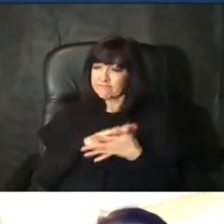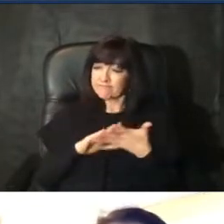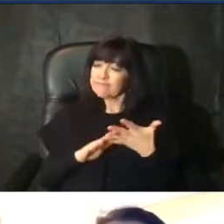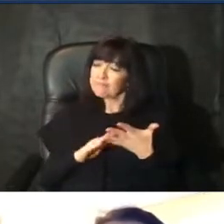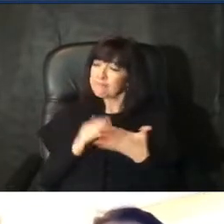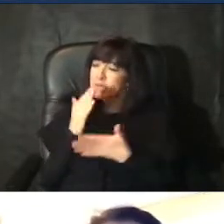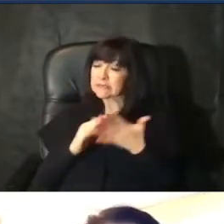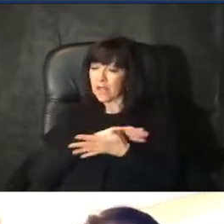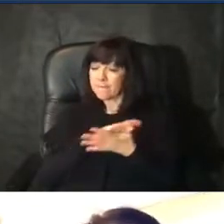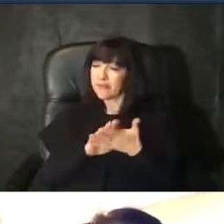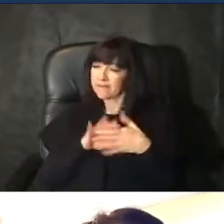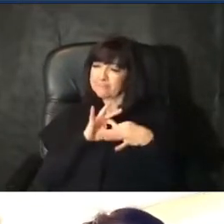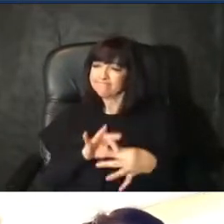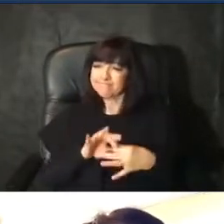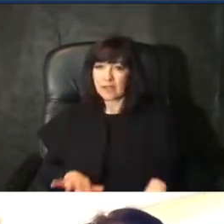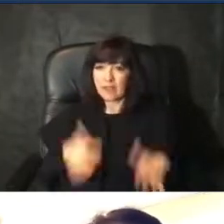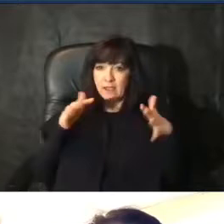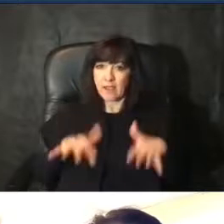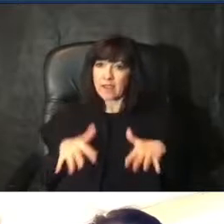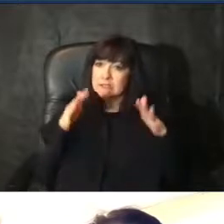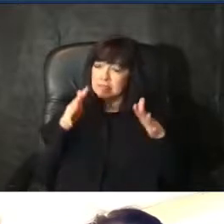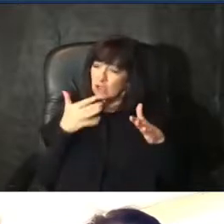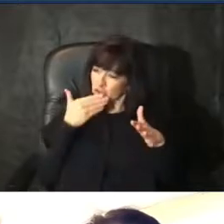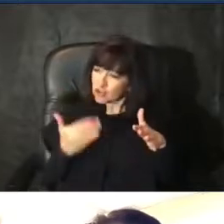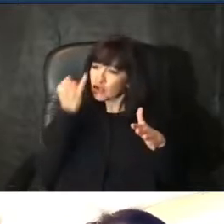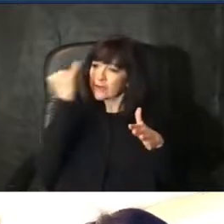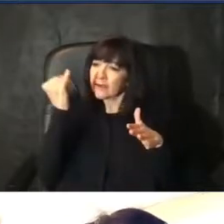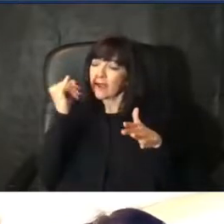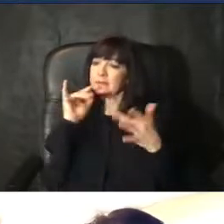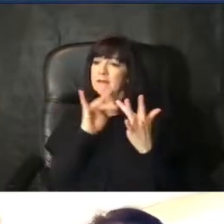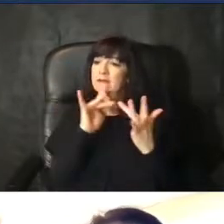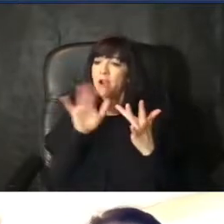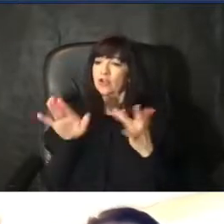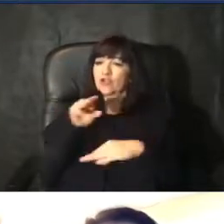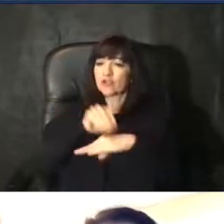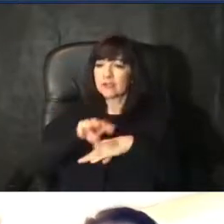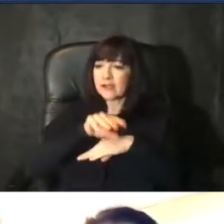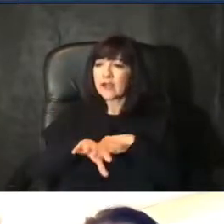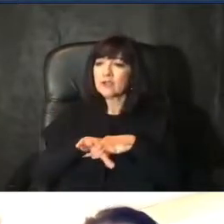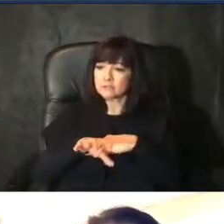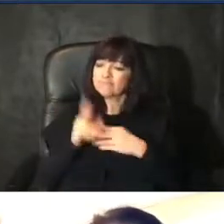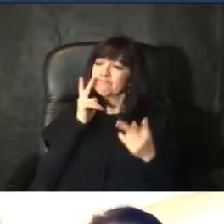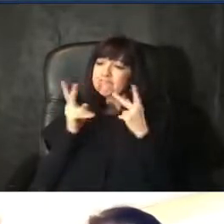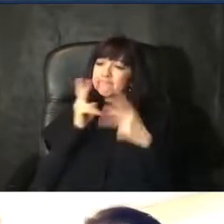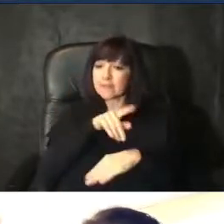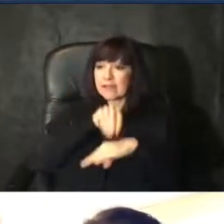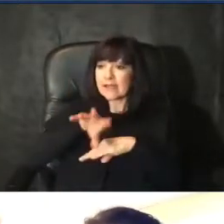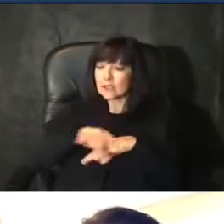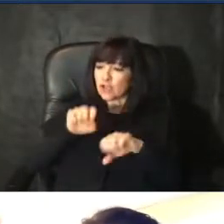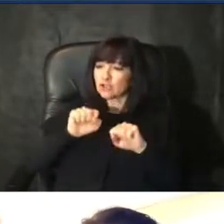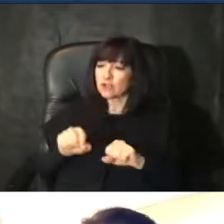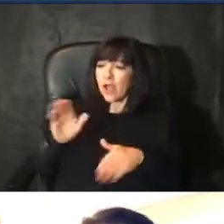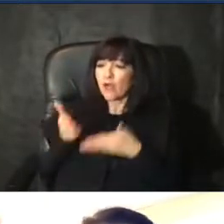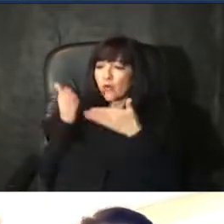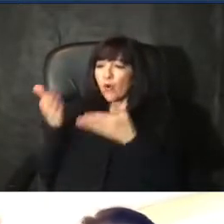session and see how they can help you, and see how they can help the family. So those are the most common